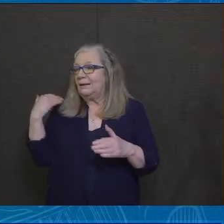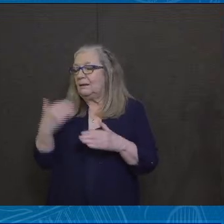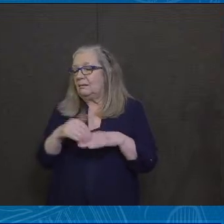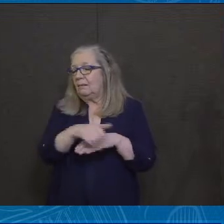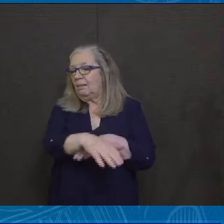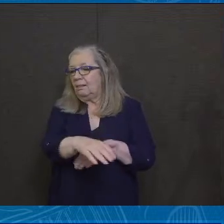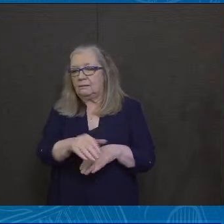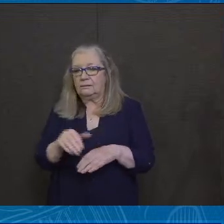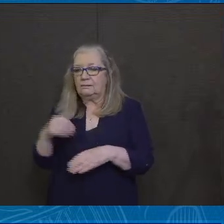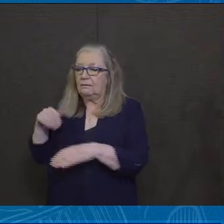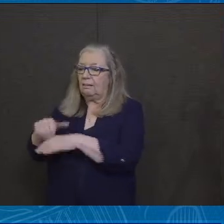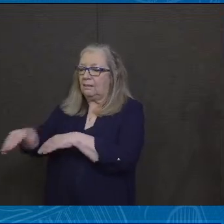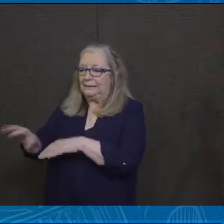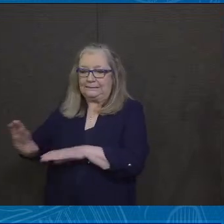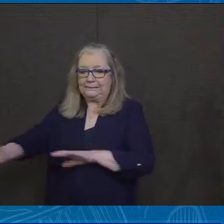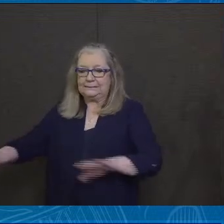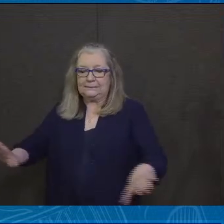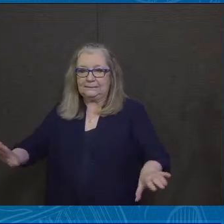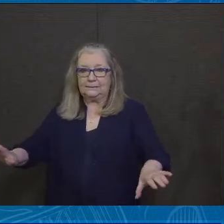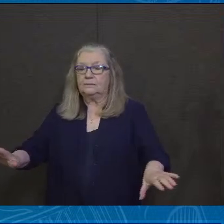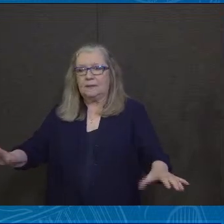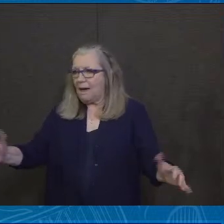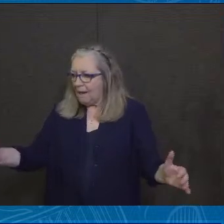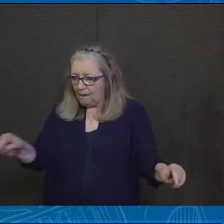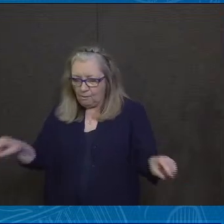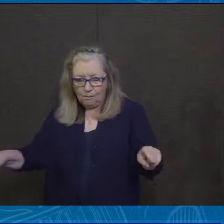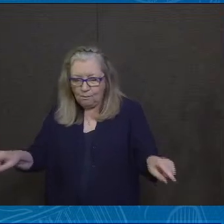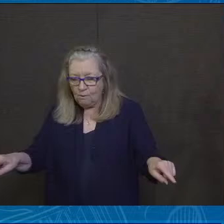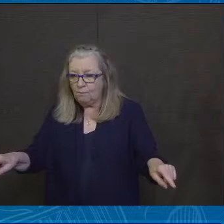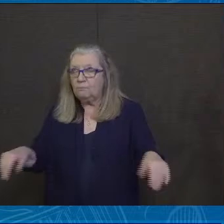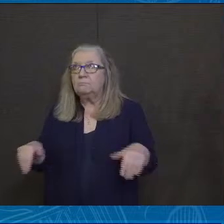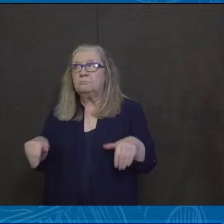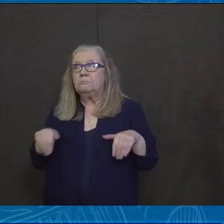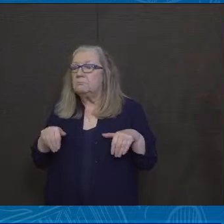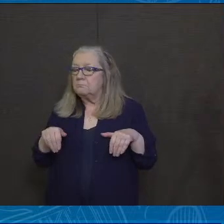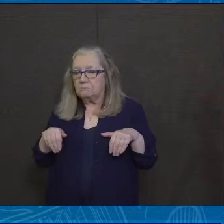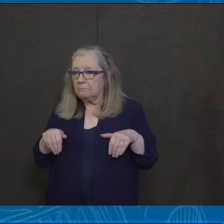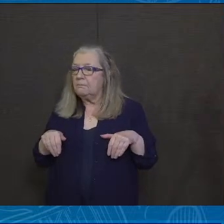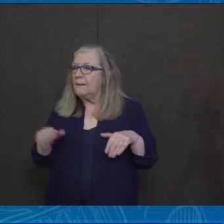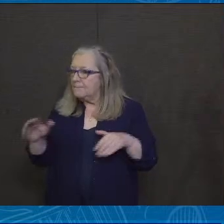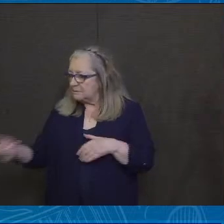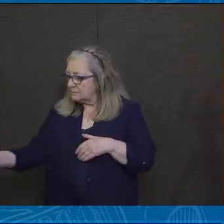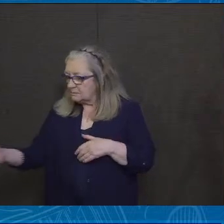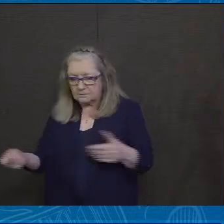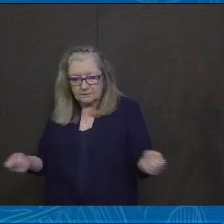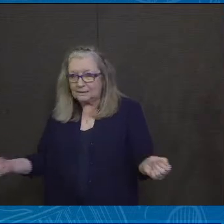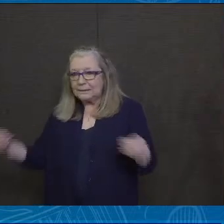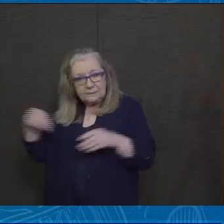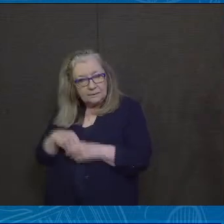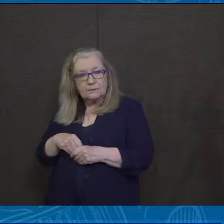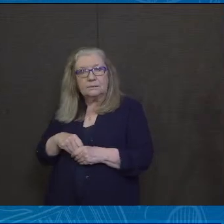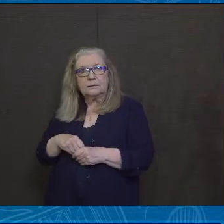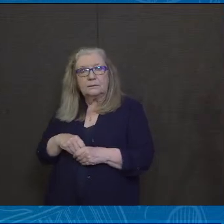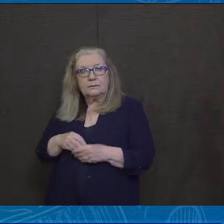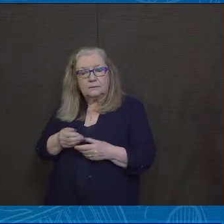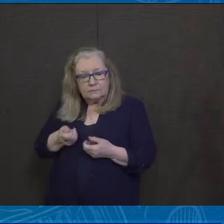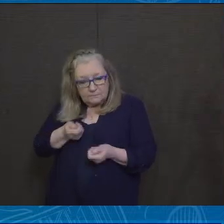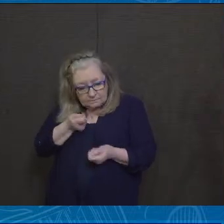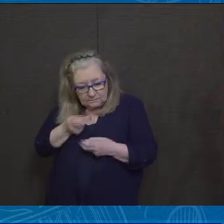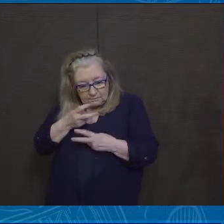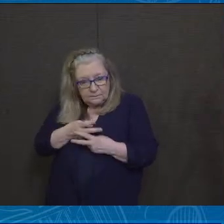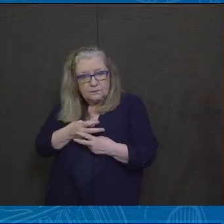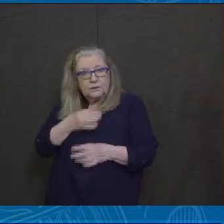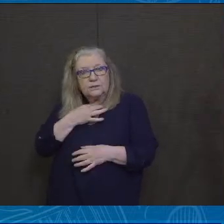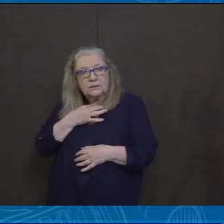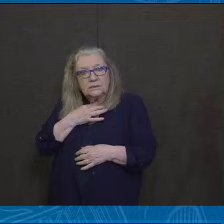was, what are the opportunities to enhance the engagement of vulnerable groups in risk management, considering